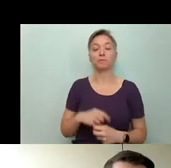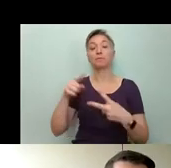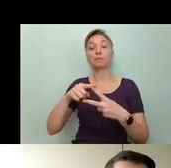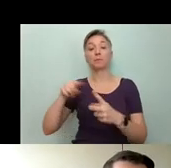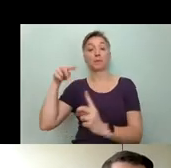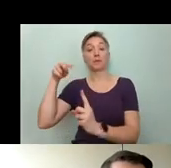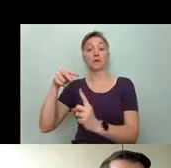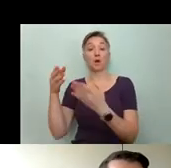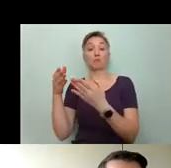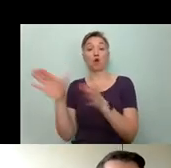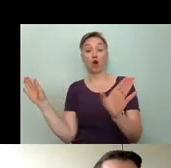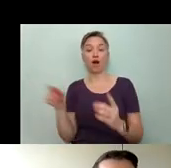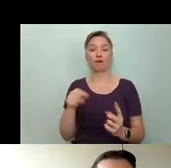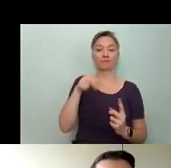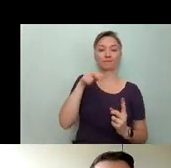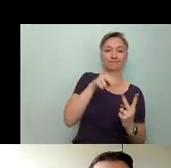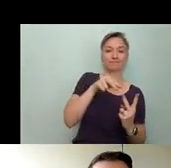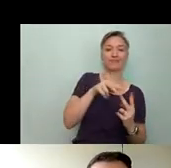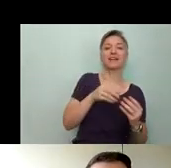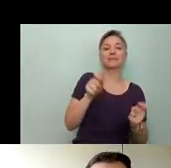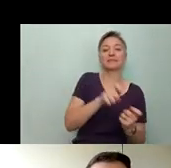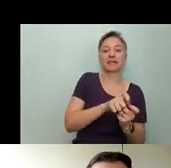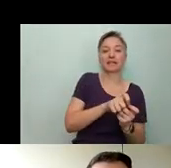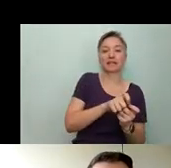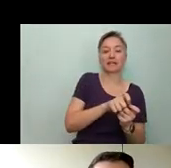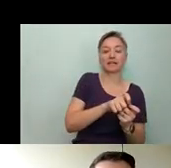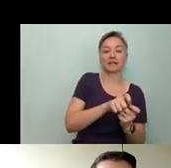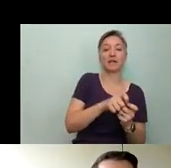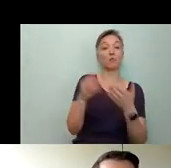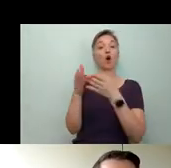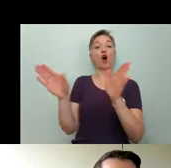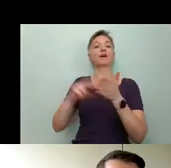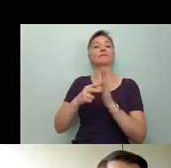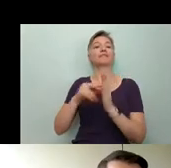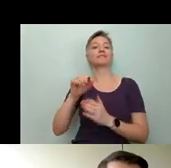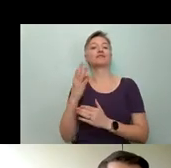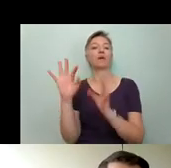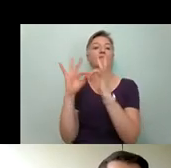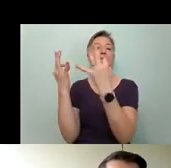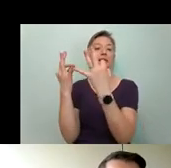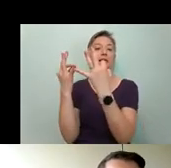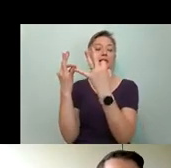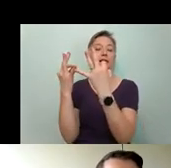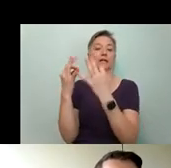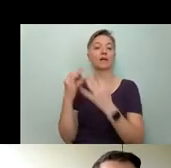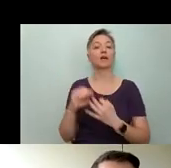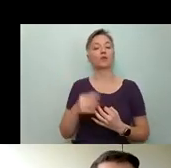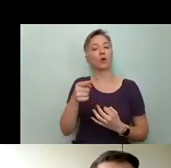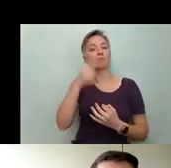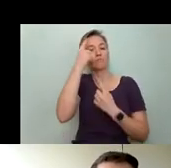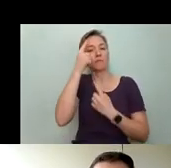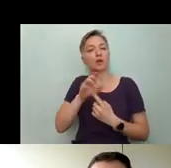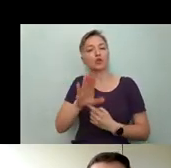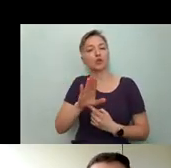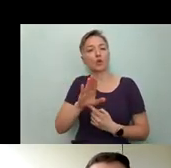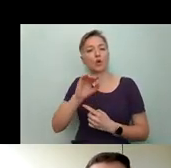very specific sense. So broad being at the job family level. So when you think about your role in the context of the organization, where does it